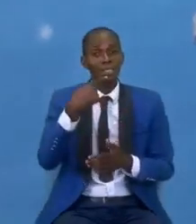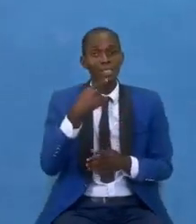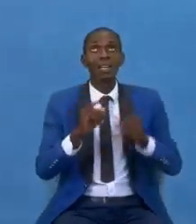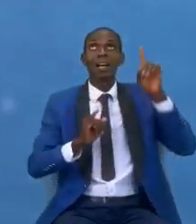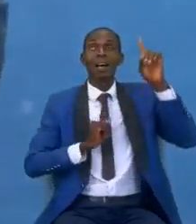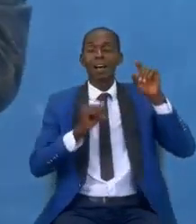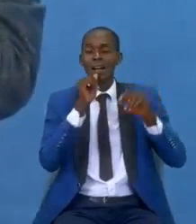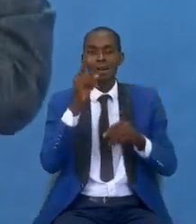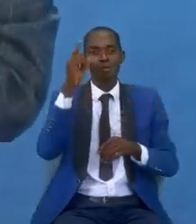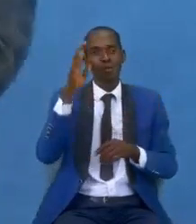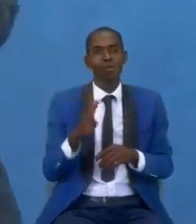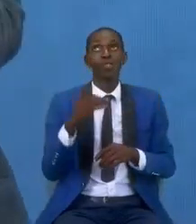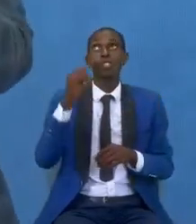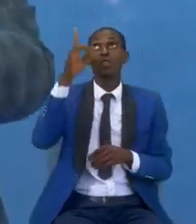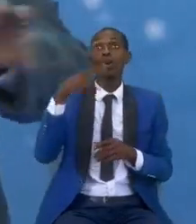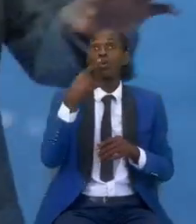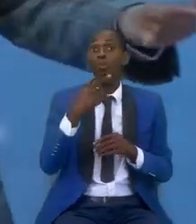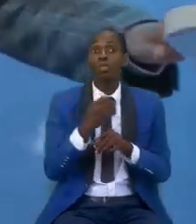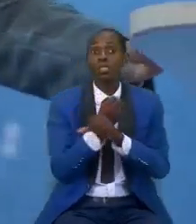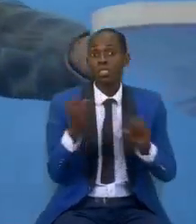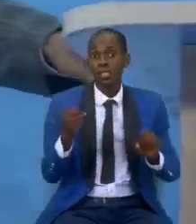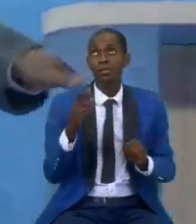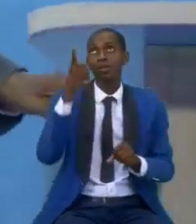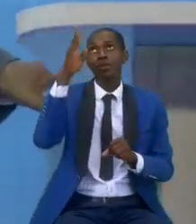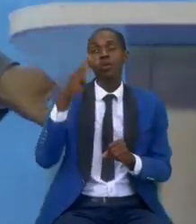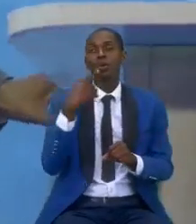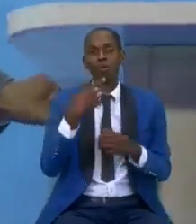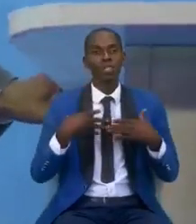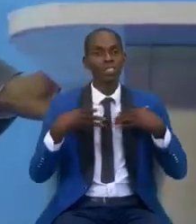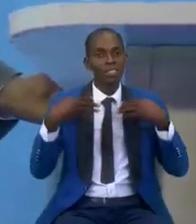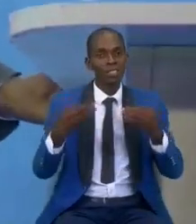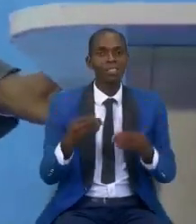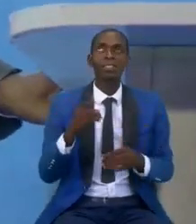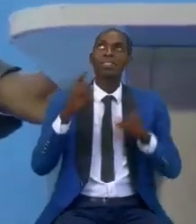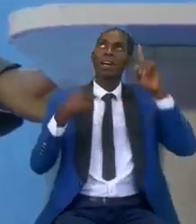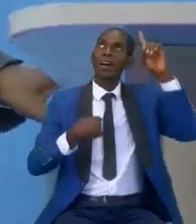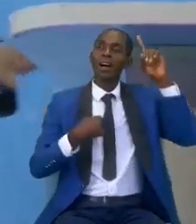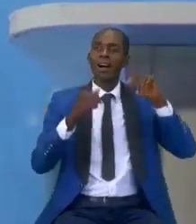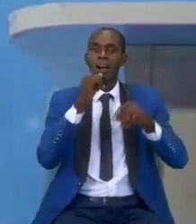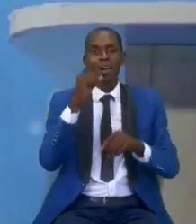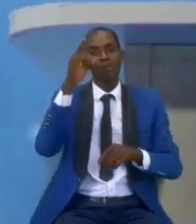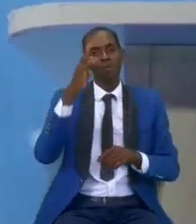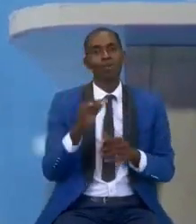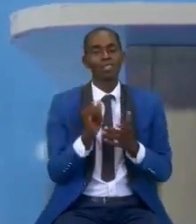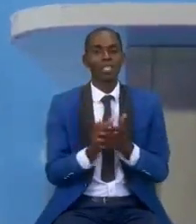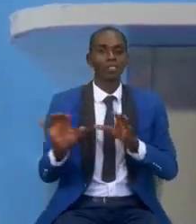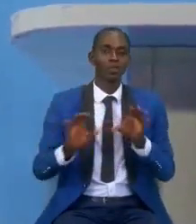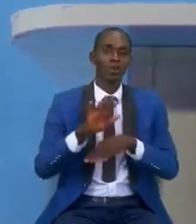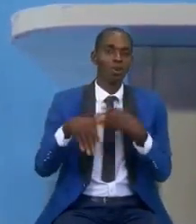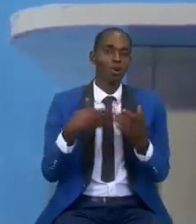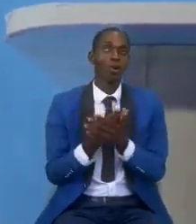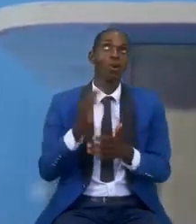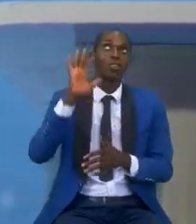the God that performs all his word. I am God, and there is none else. And as you look